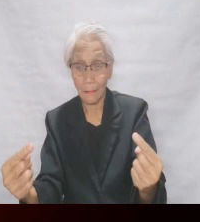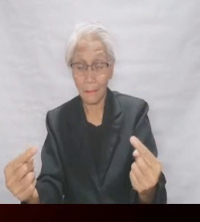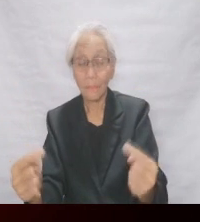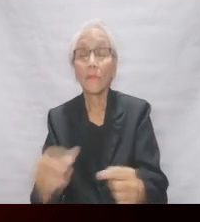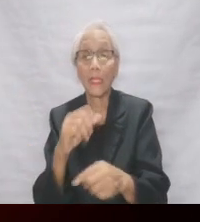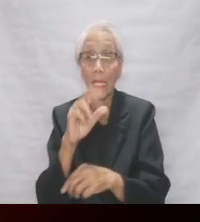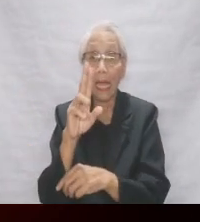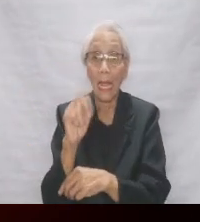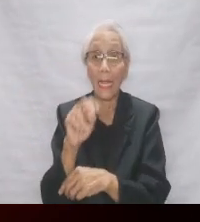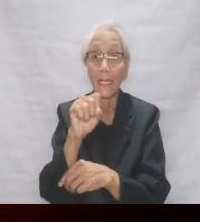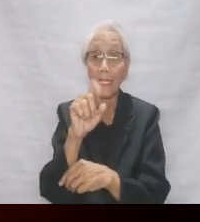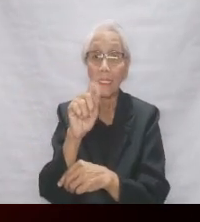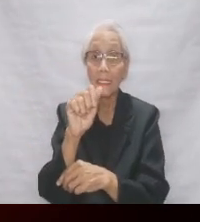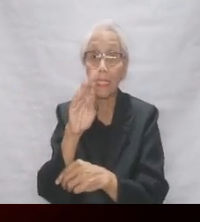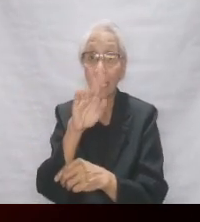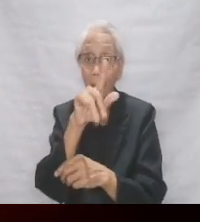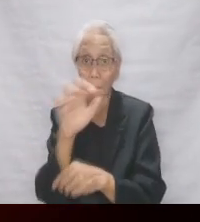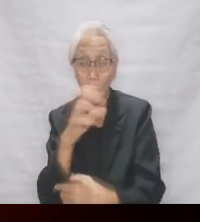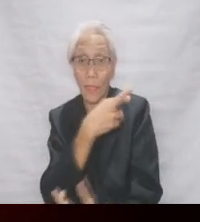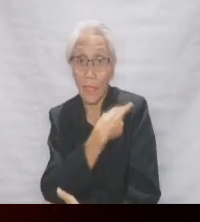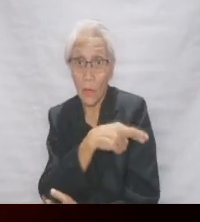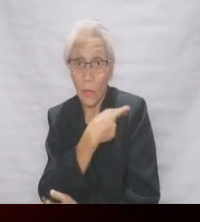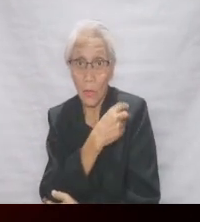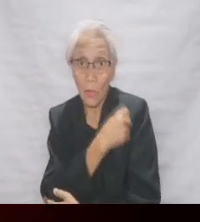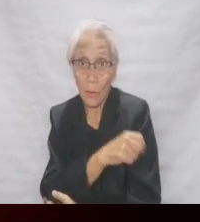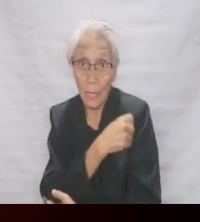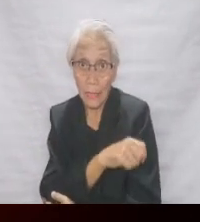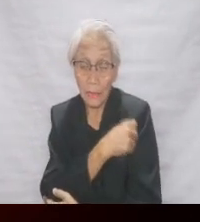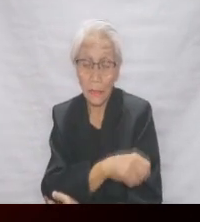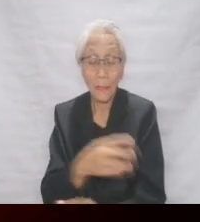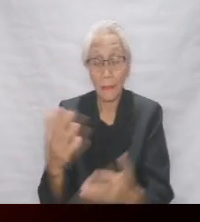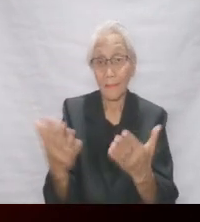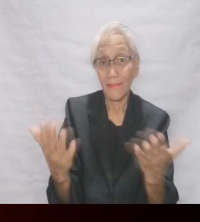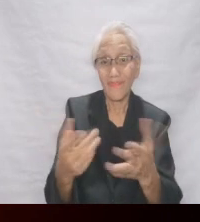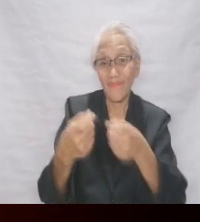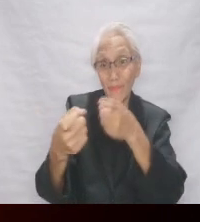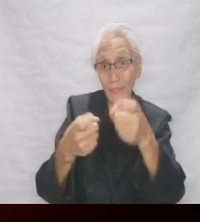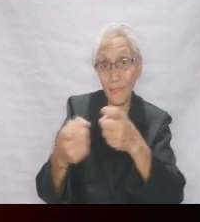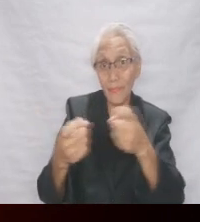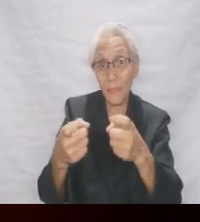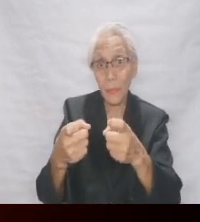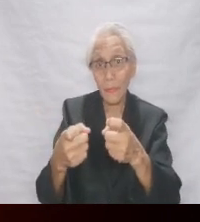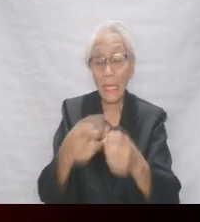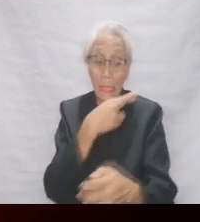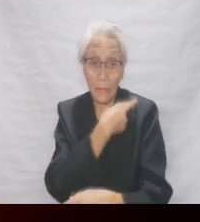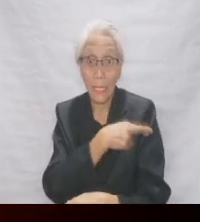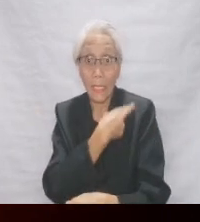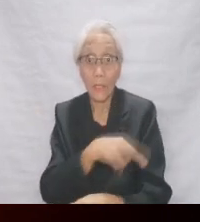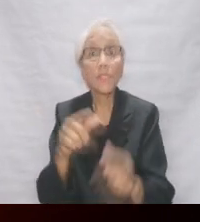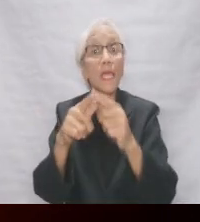ang unstable theology. And this comes about by controlling its religious